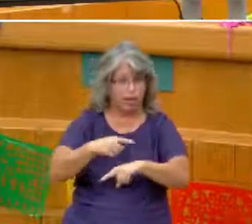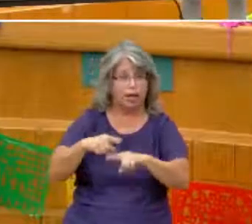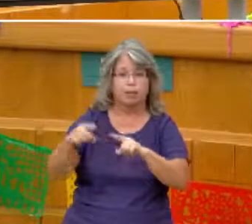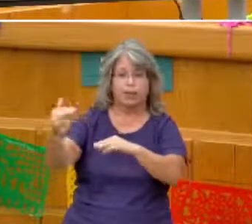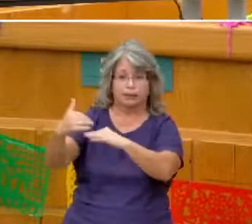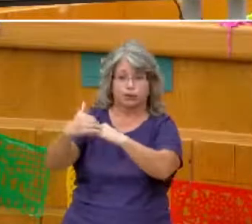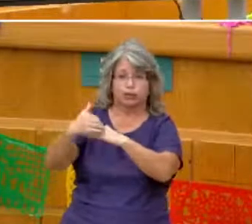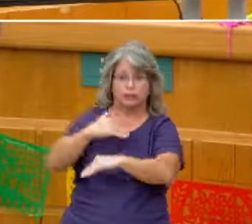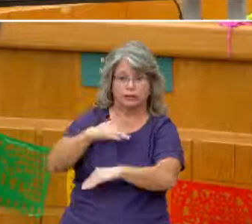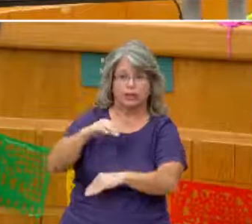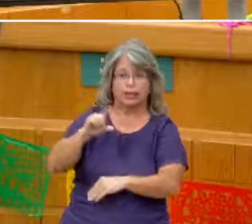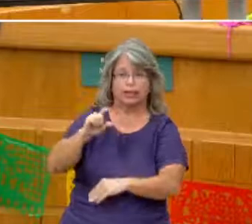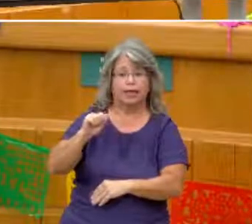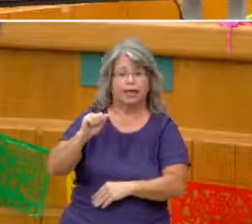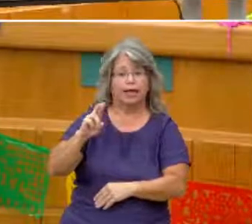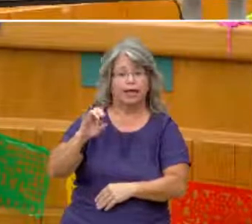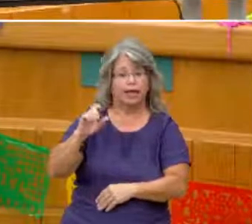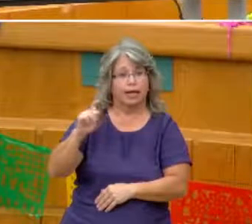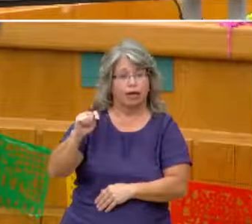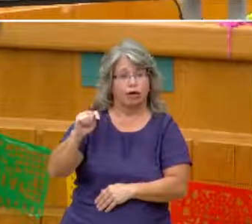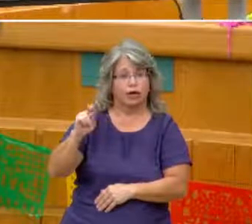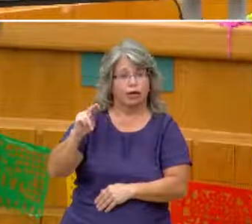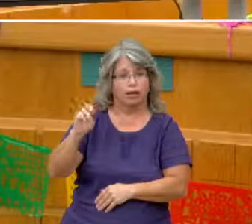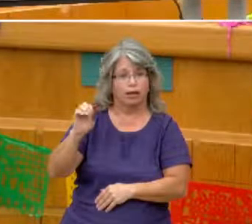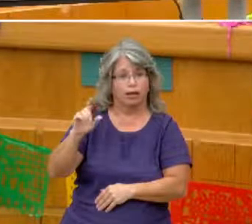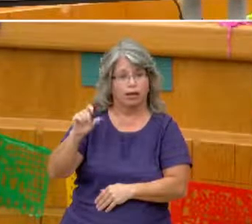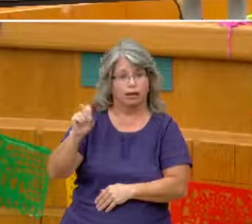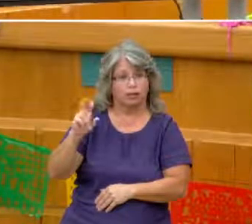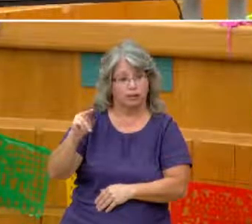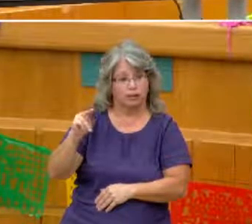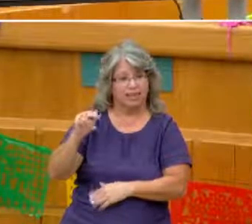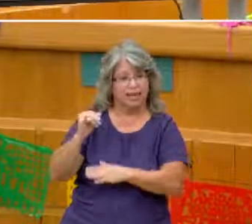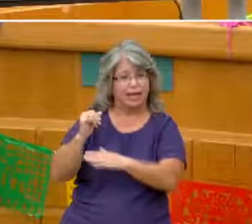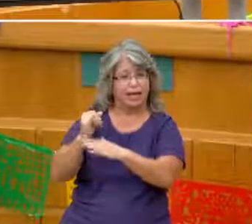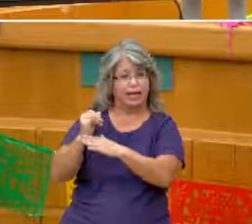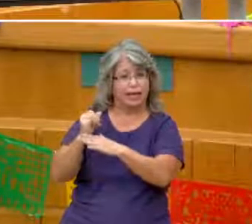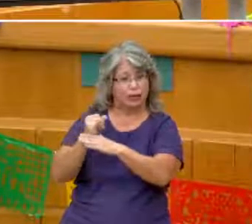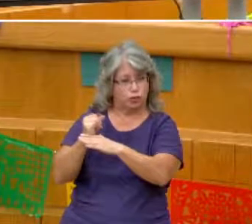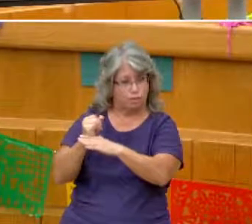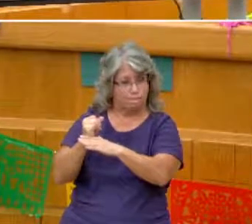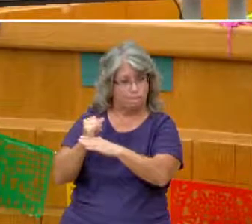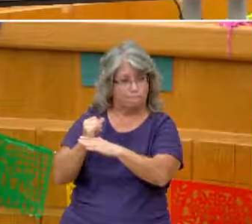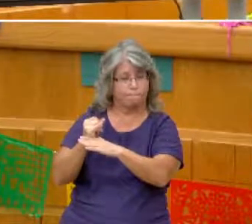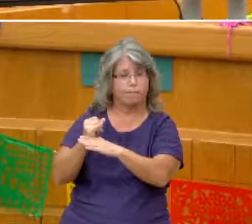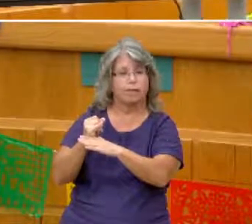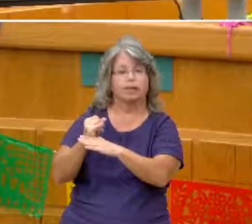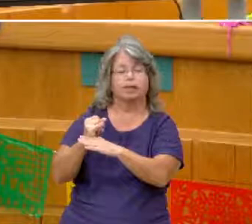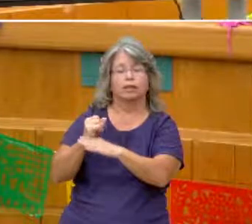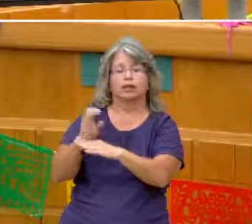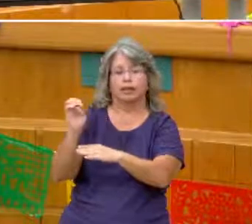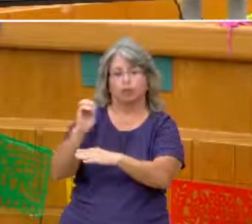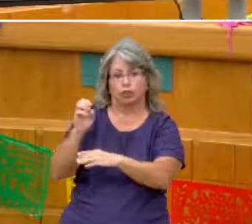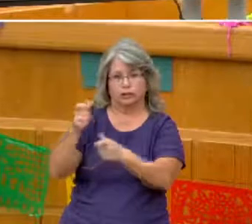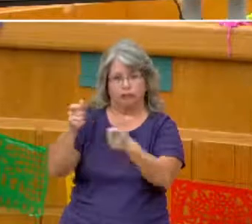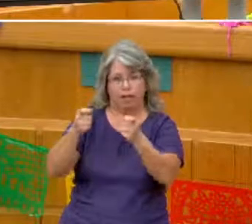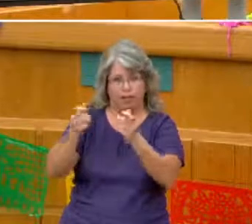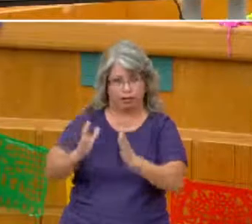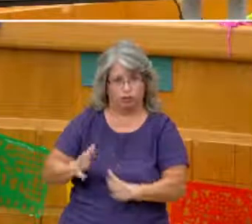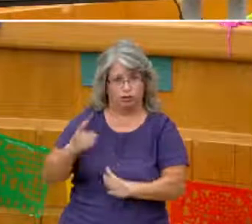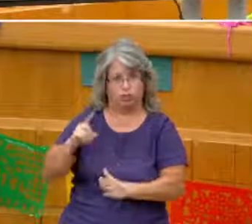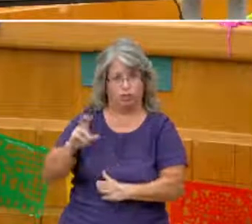is the Interim Emergency Management Coordinator for Nueces County, will be here on her behalf to speak next. Thank